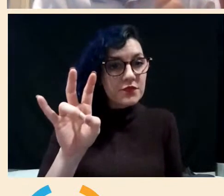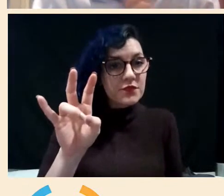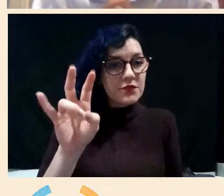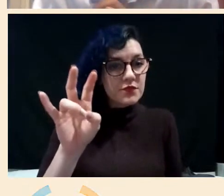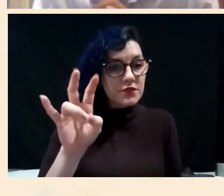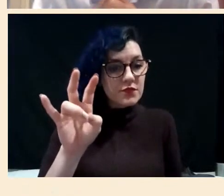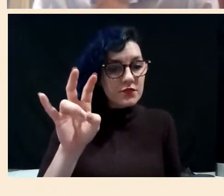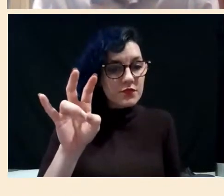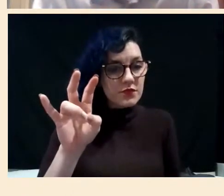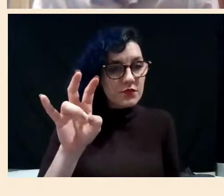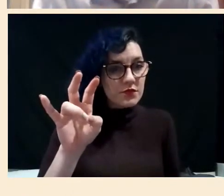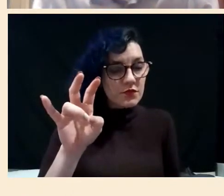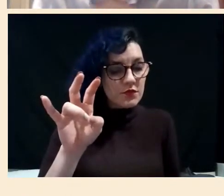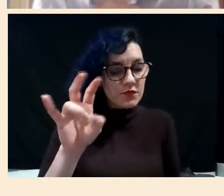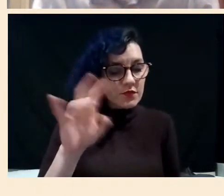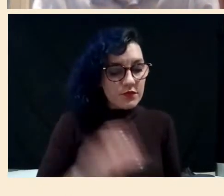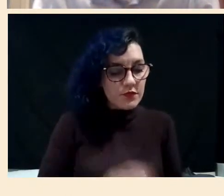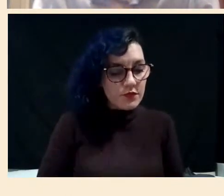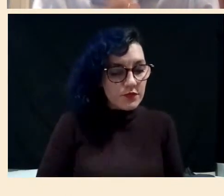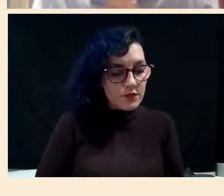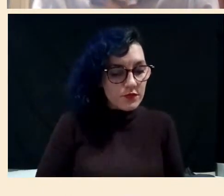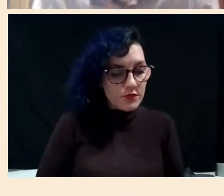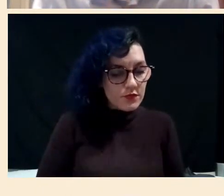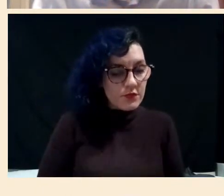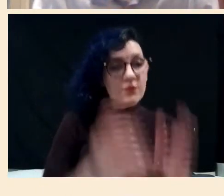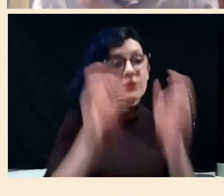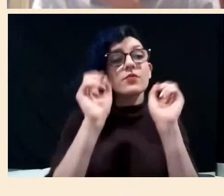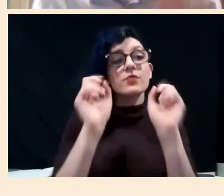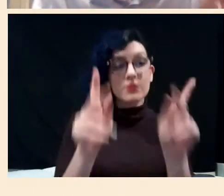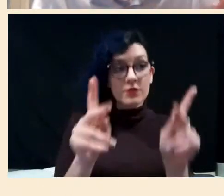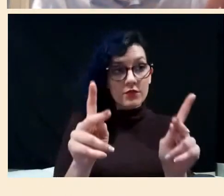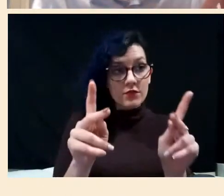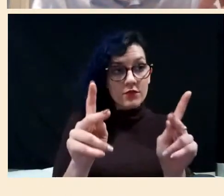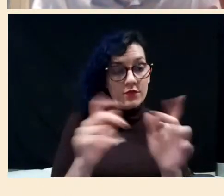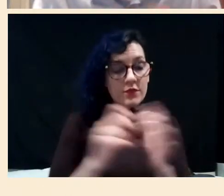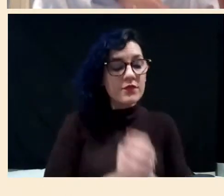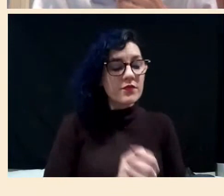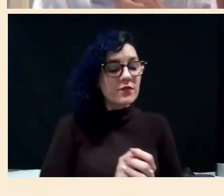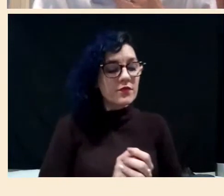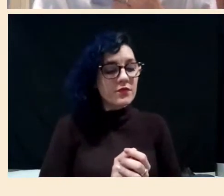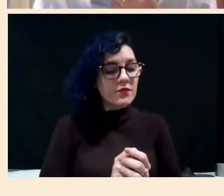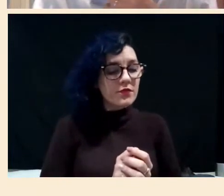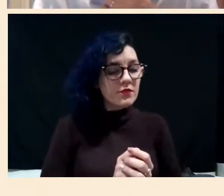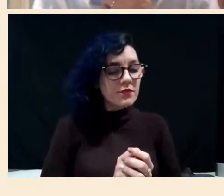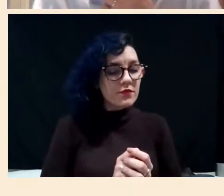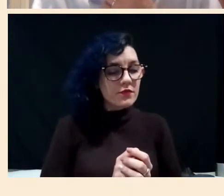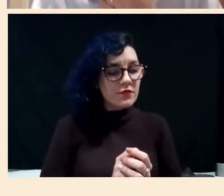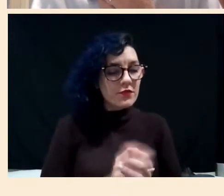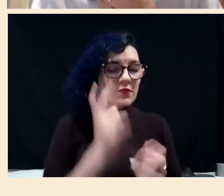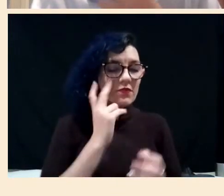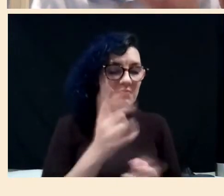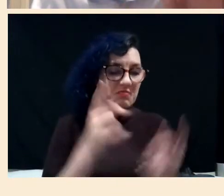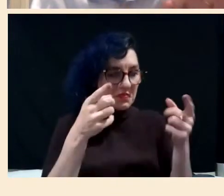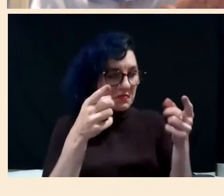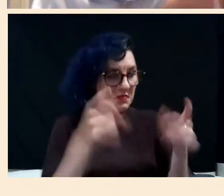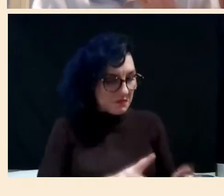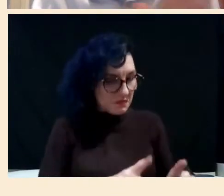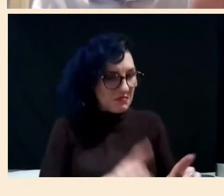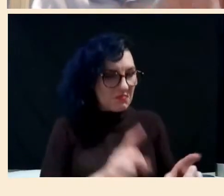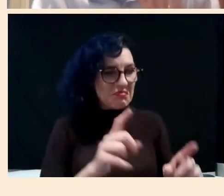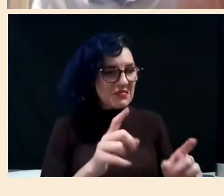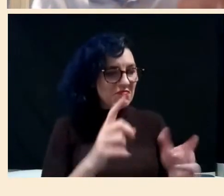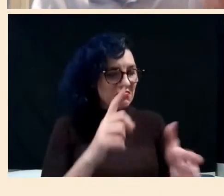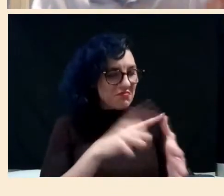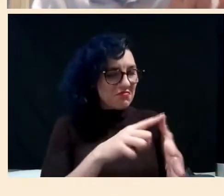given the Secretary of State's oversight of audits, elections, and occasionally legislative boundaries, how open,